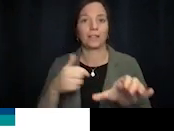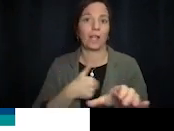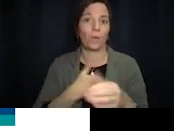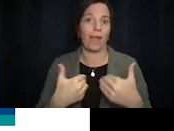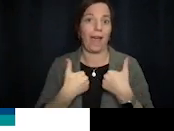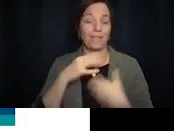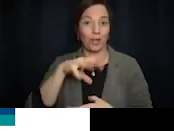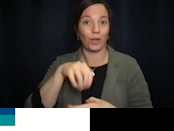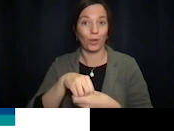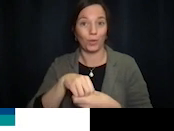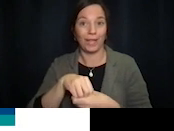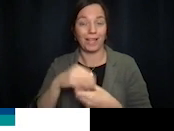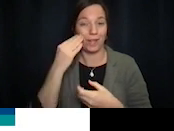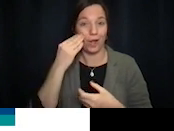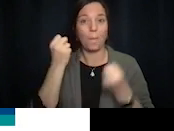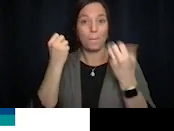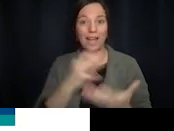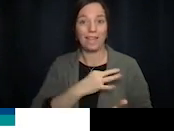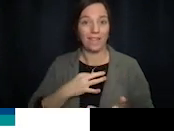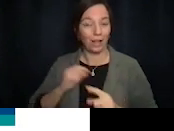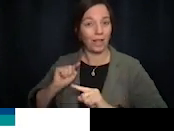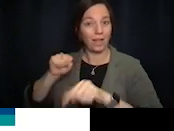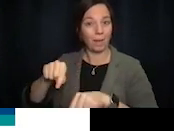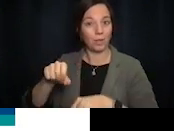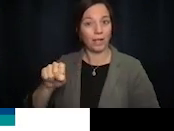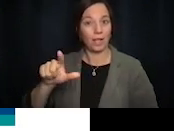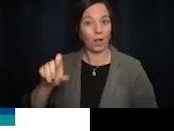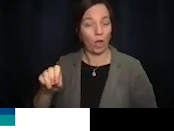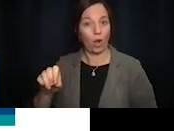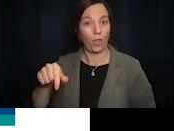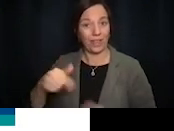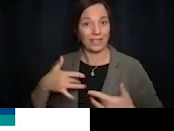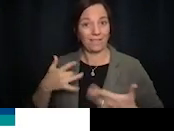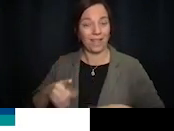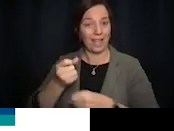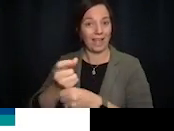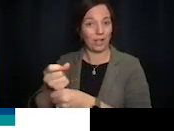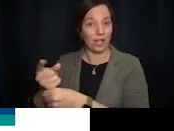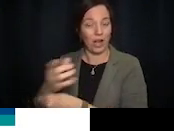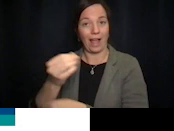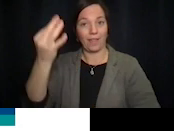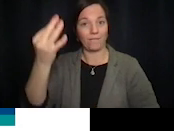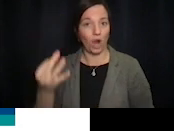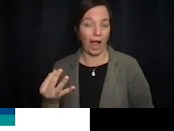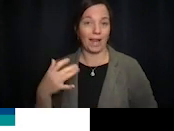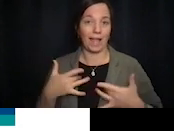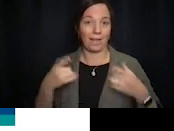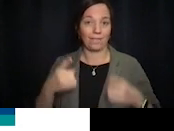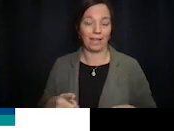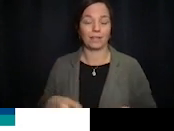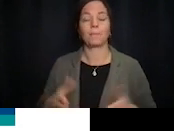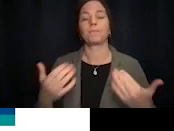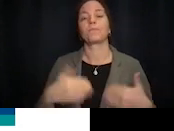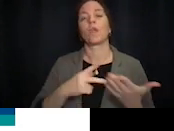we have a lot of faculty that come to the SLO event yearly and the Friday events and things like that. Program review,